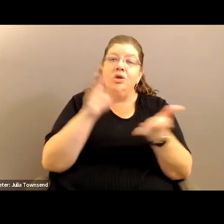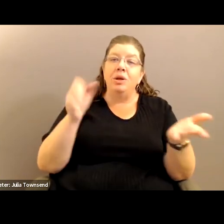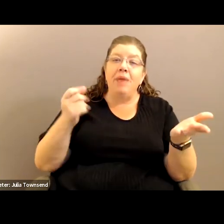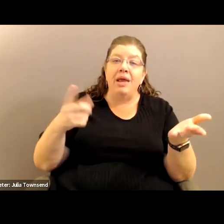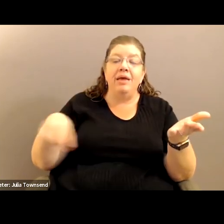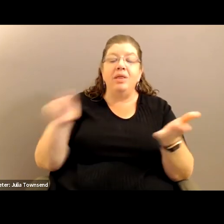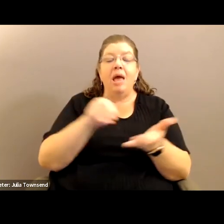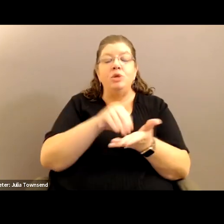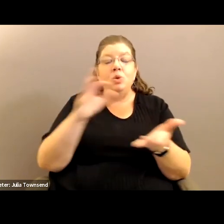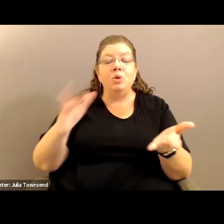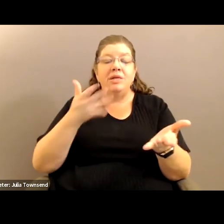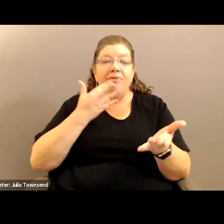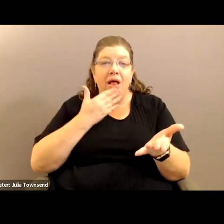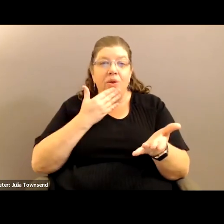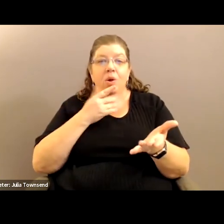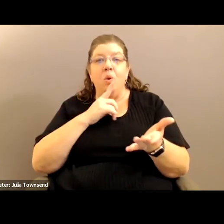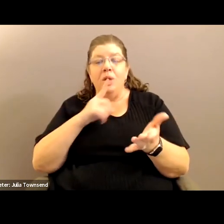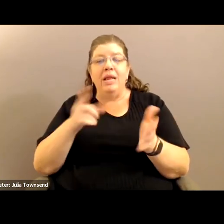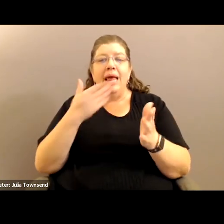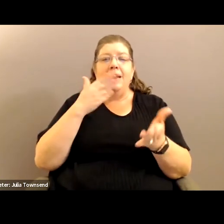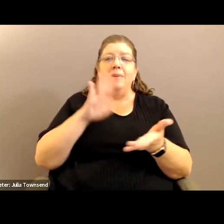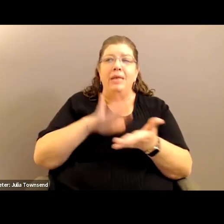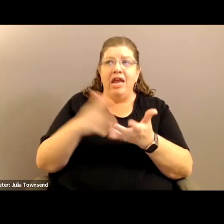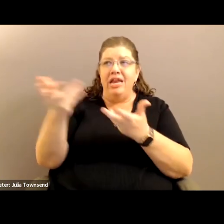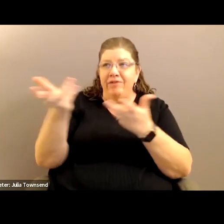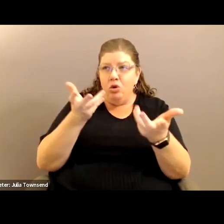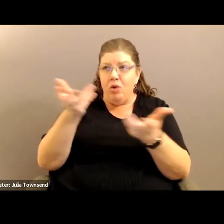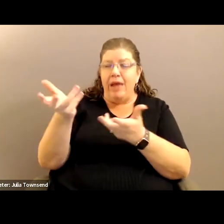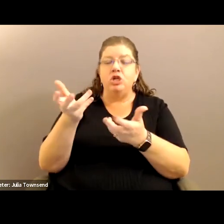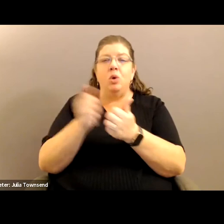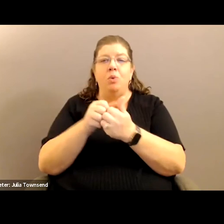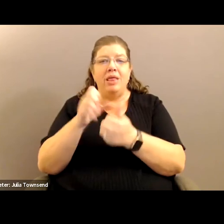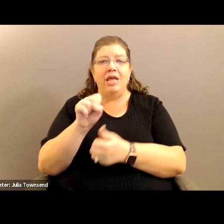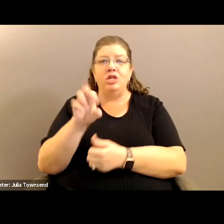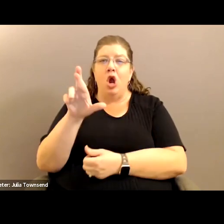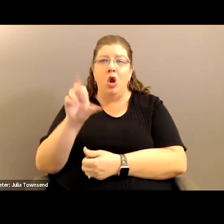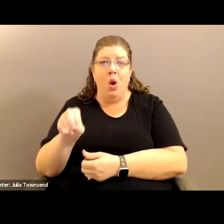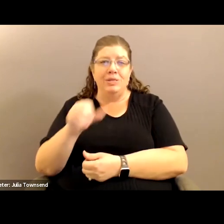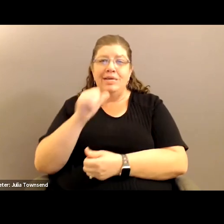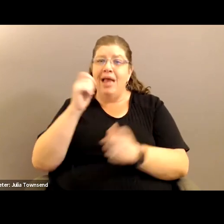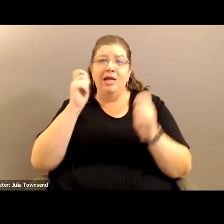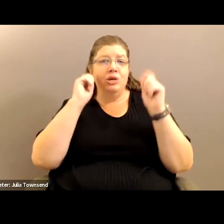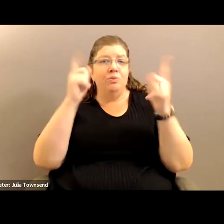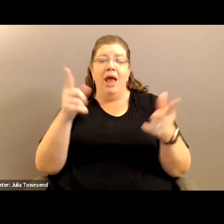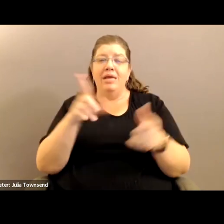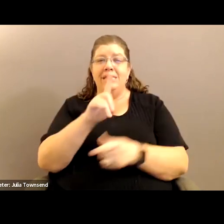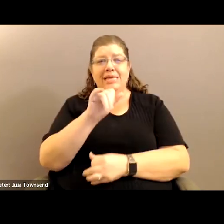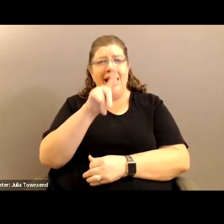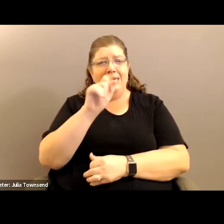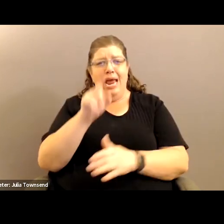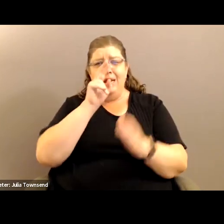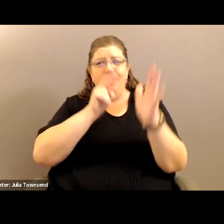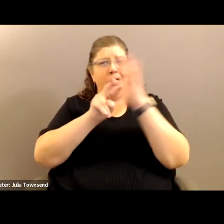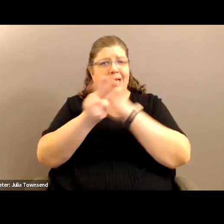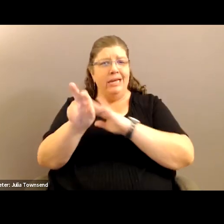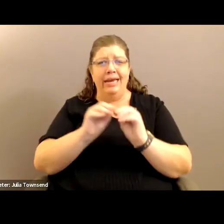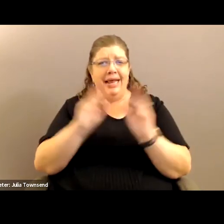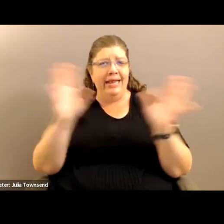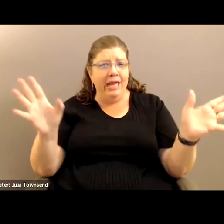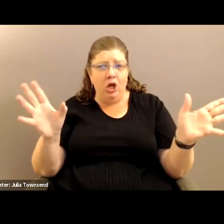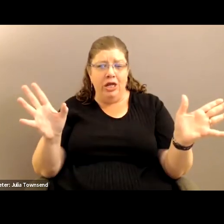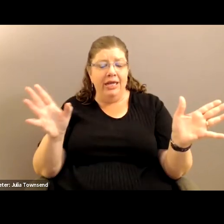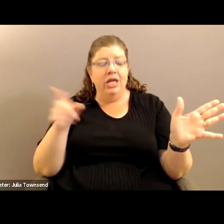of color who have had really negative interactions with sros this is not surprising the data predict this very clearly and we